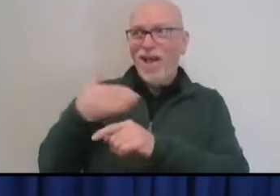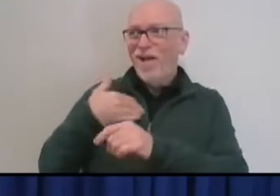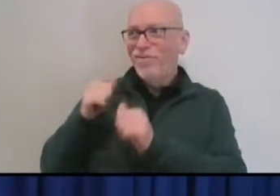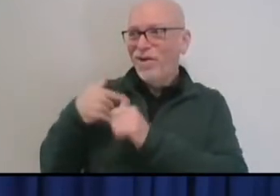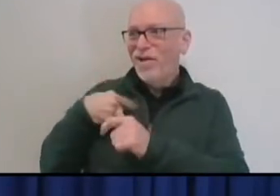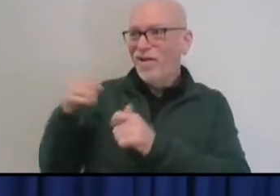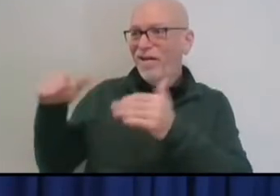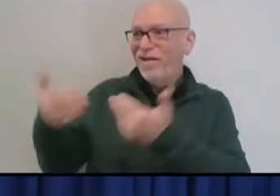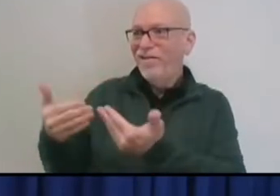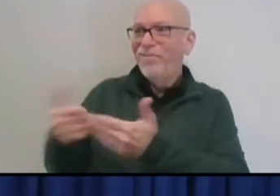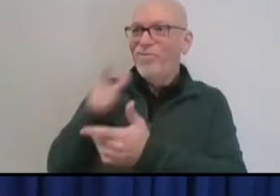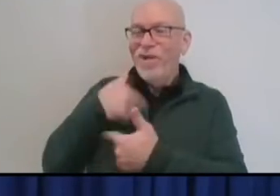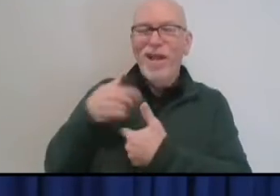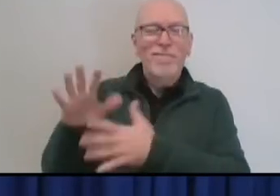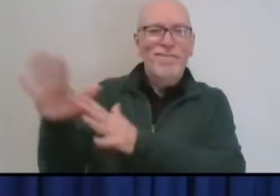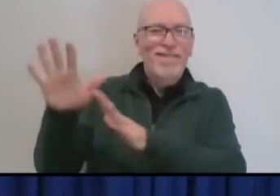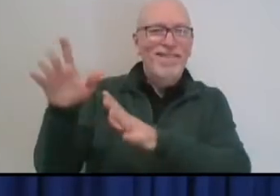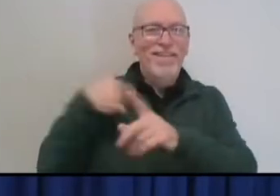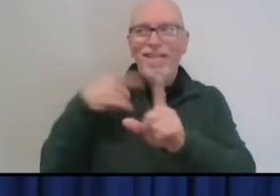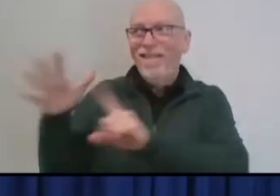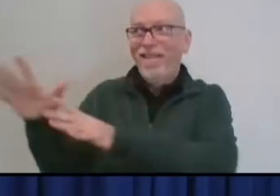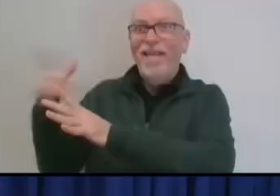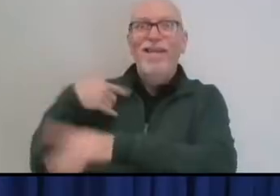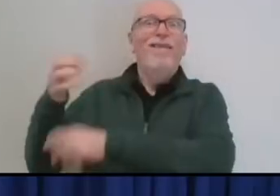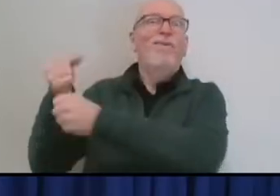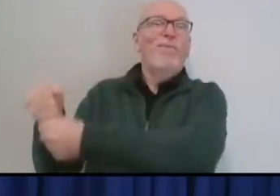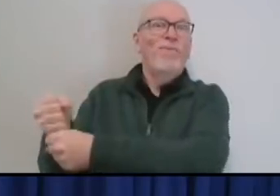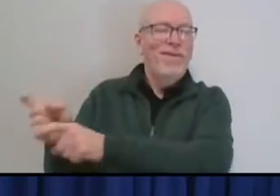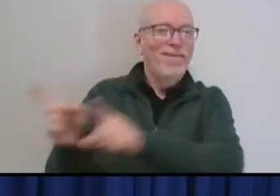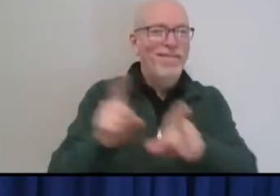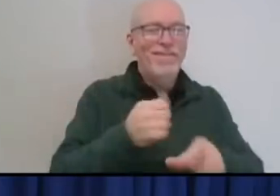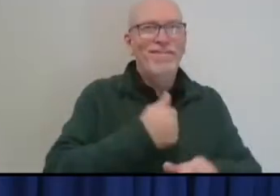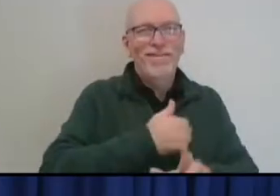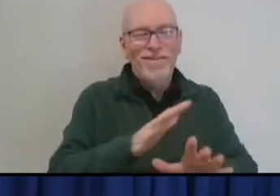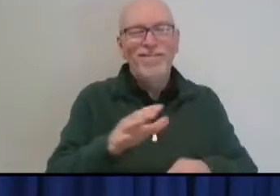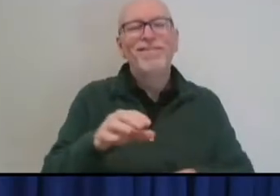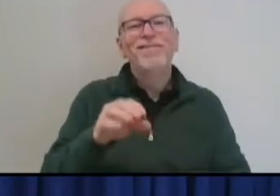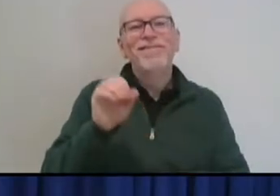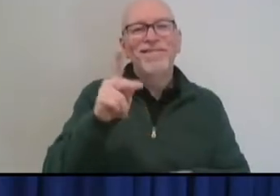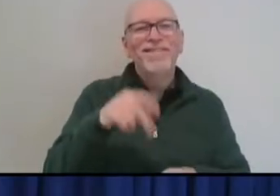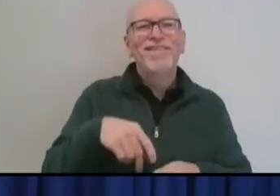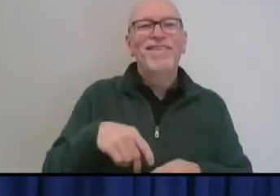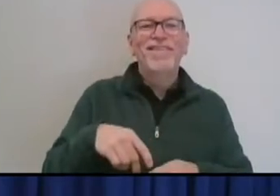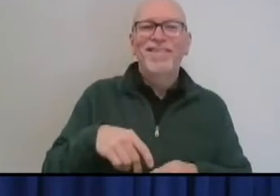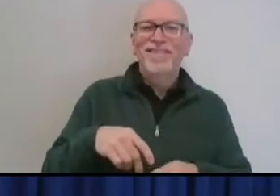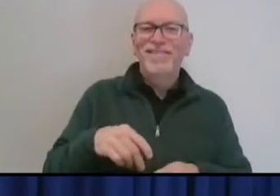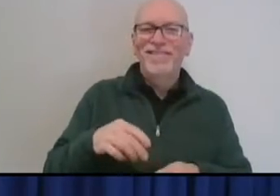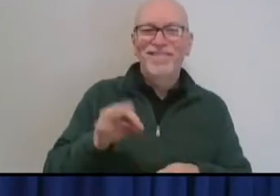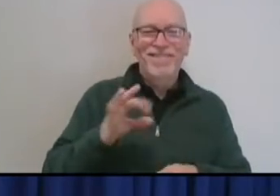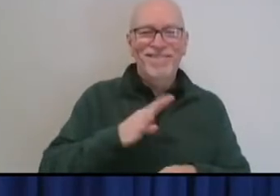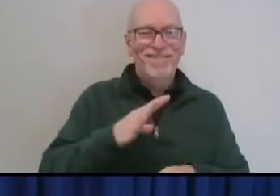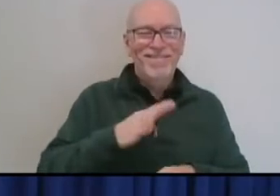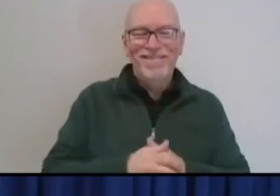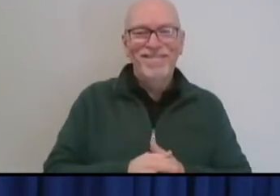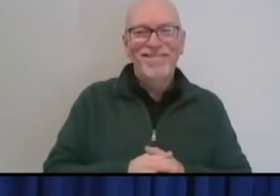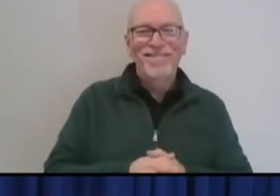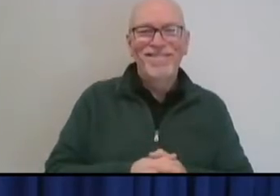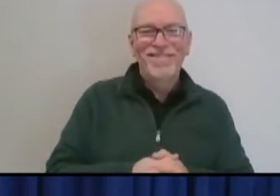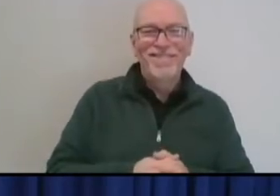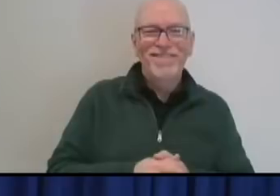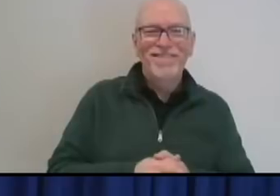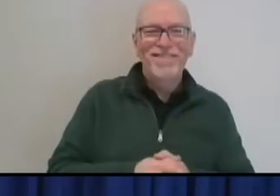air for like 5 seconds and I had to toss the break really quick, so I apologize. No faz mal pa, as they say in Portugal.